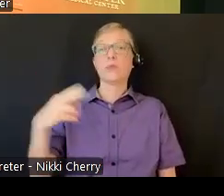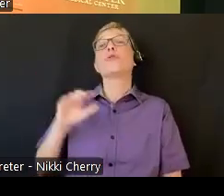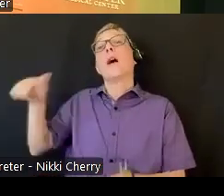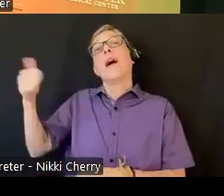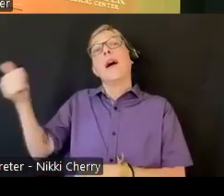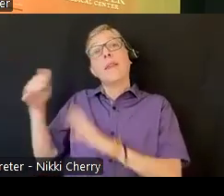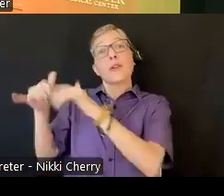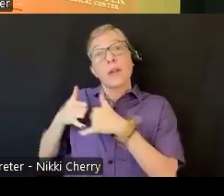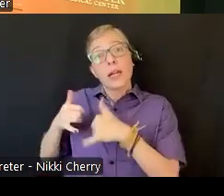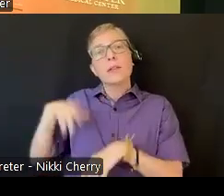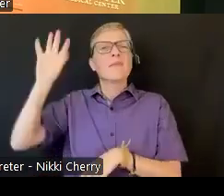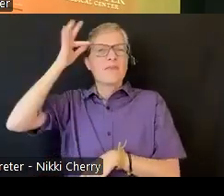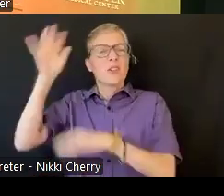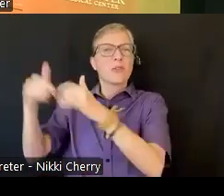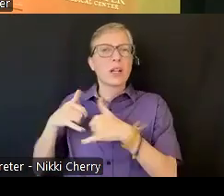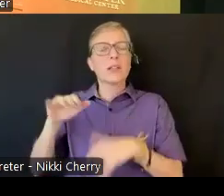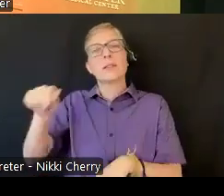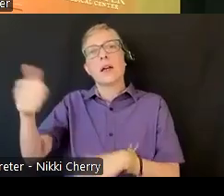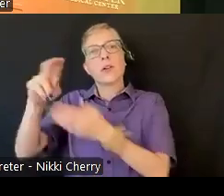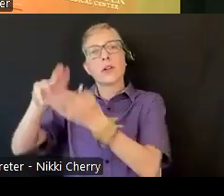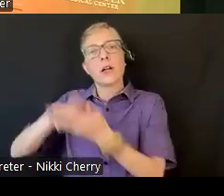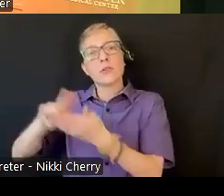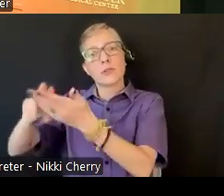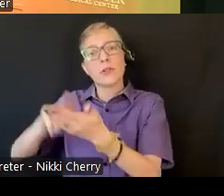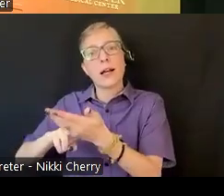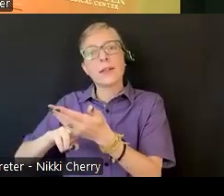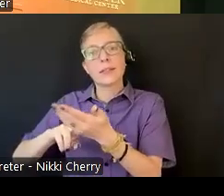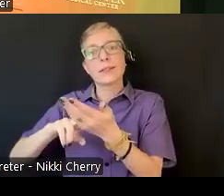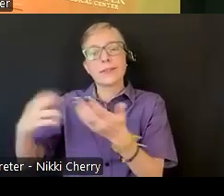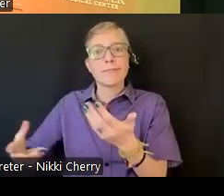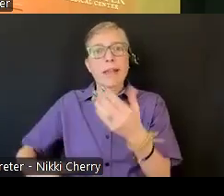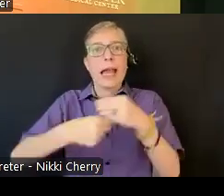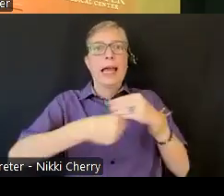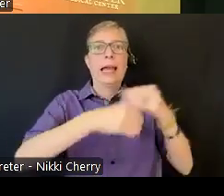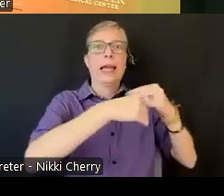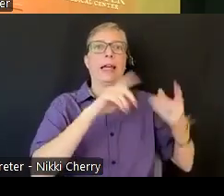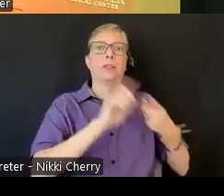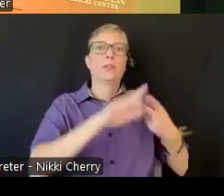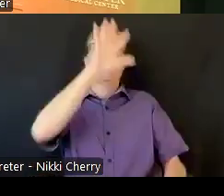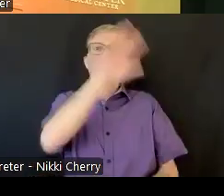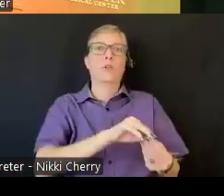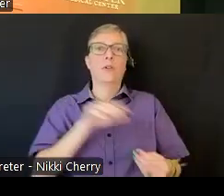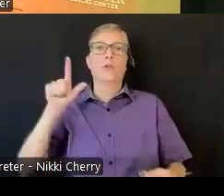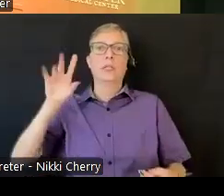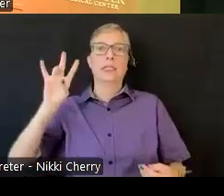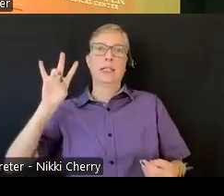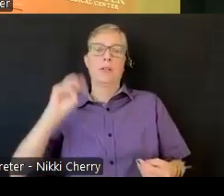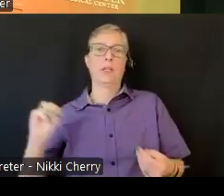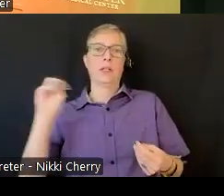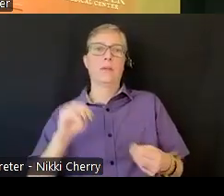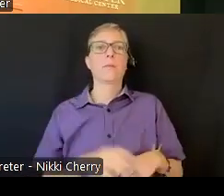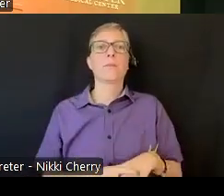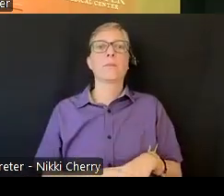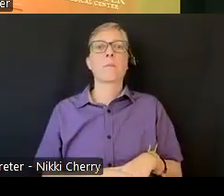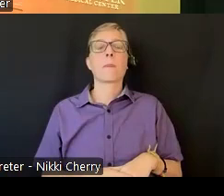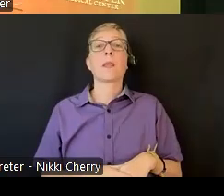our total to about 27 million. And we are right in front of the surgery department,